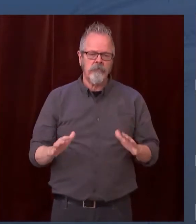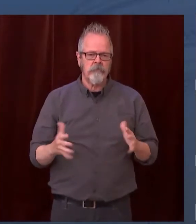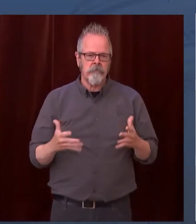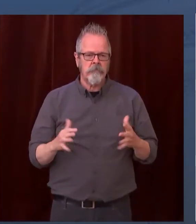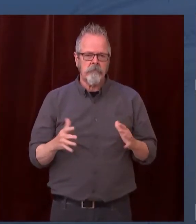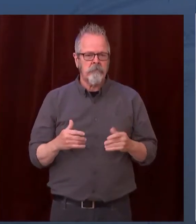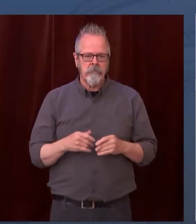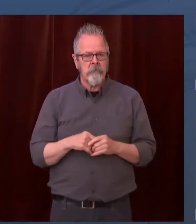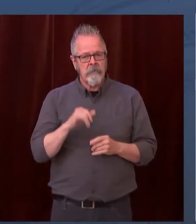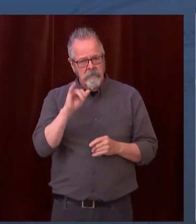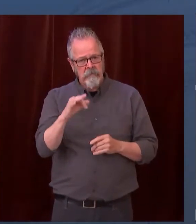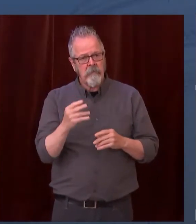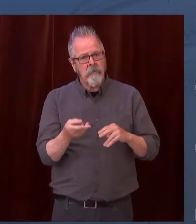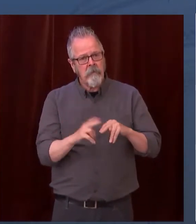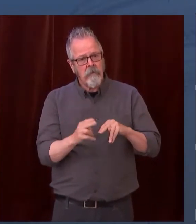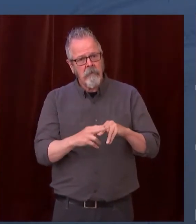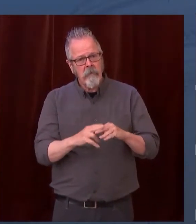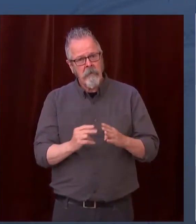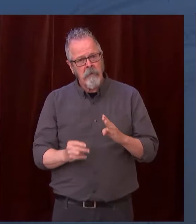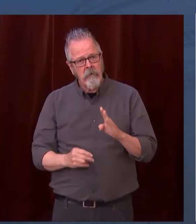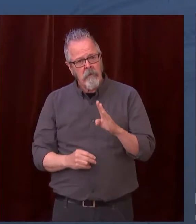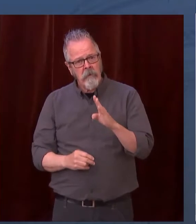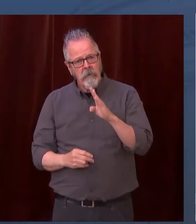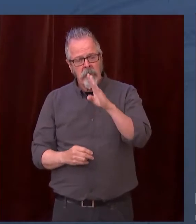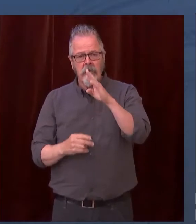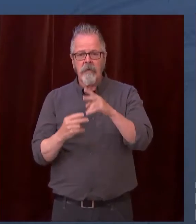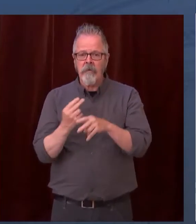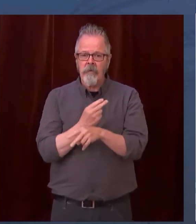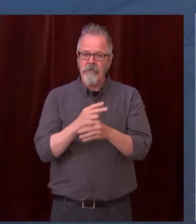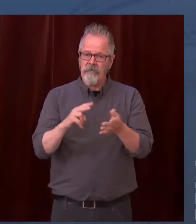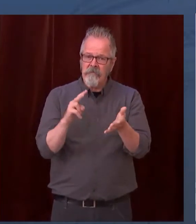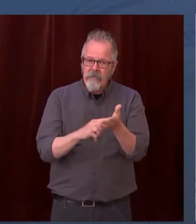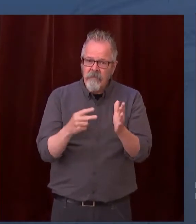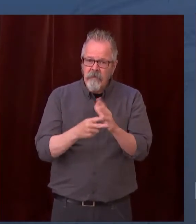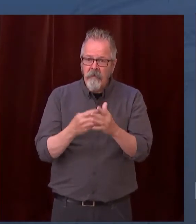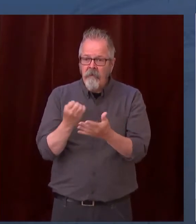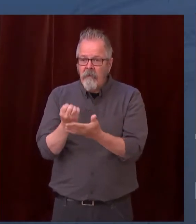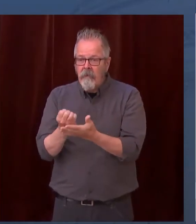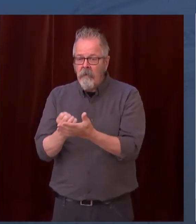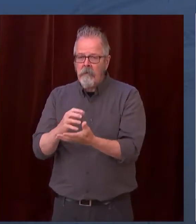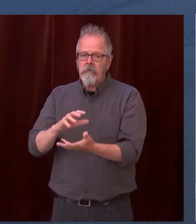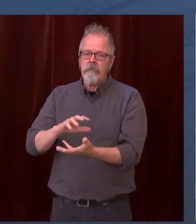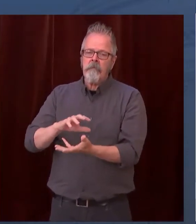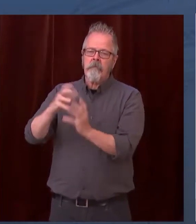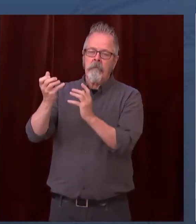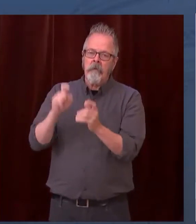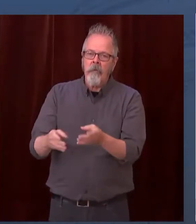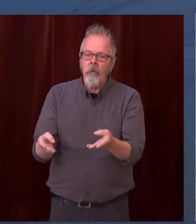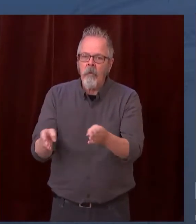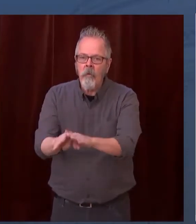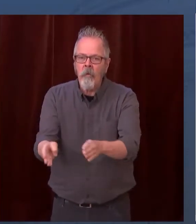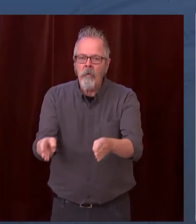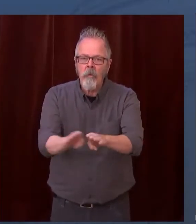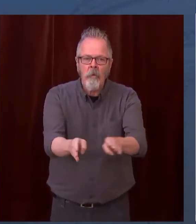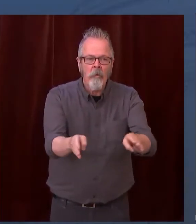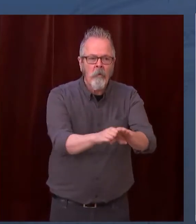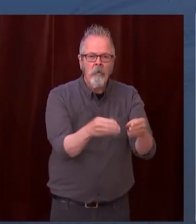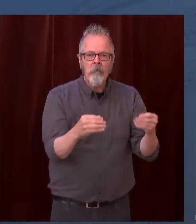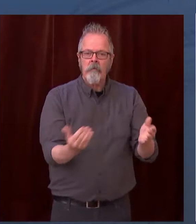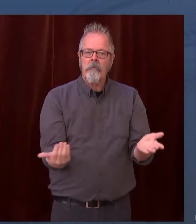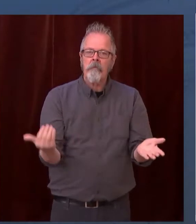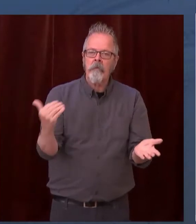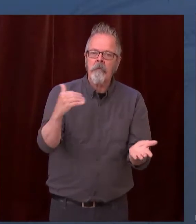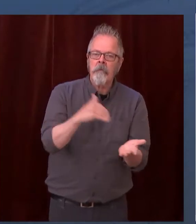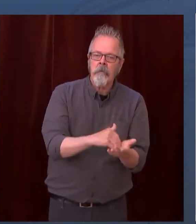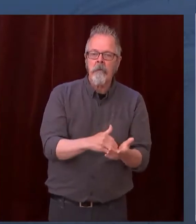in the last several months. I'd like to go through with you some of the information that has led